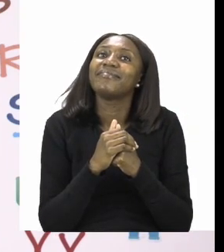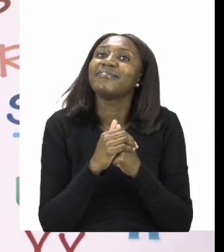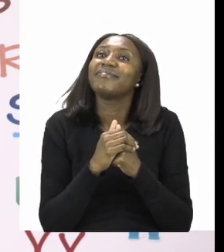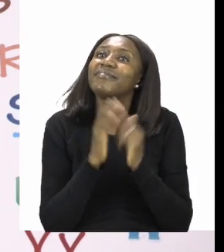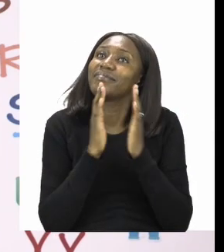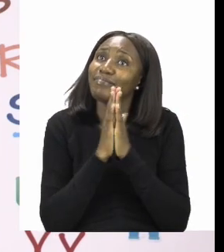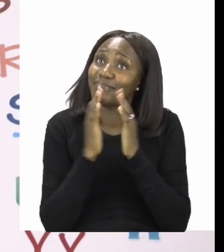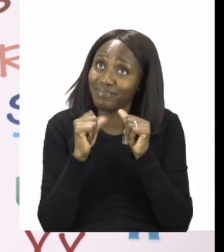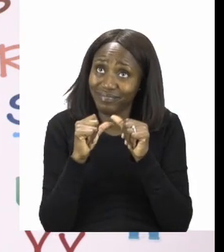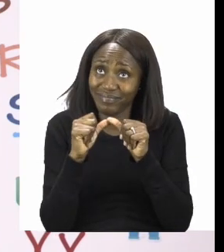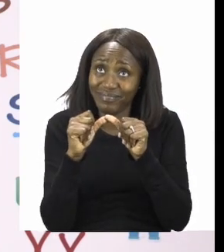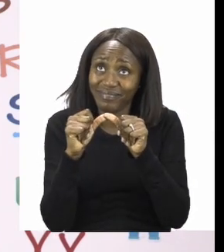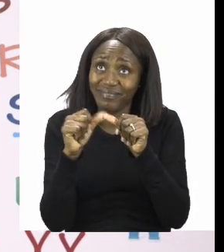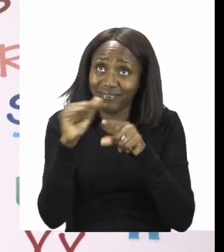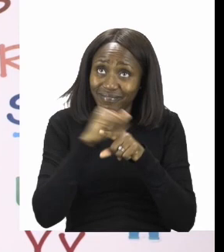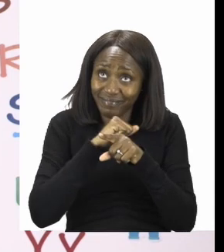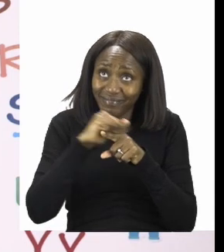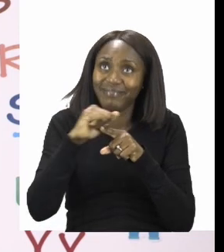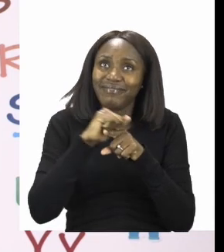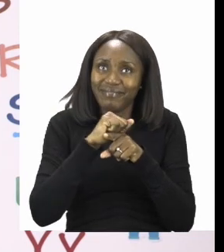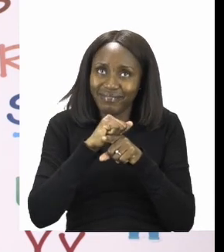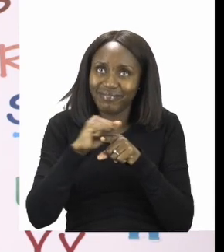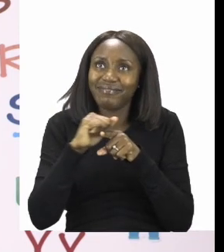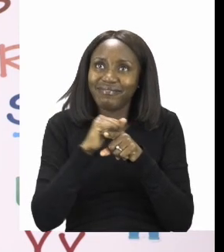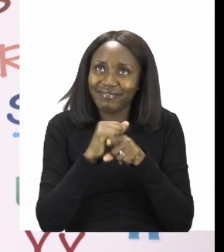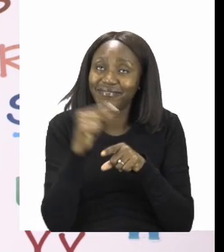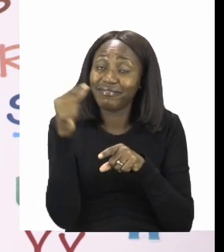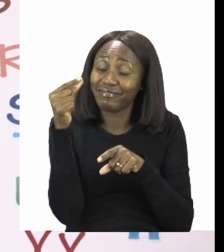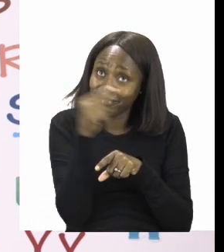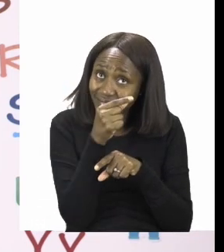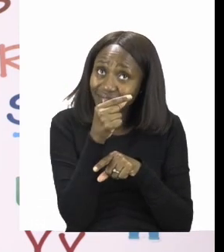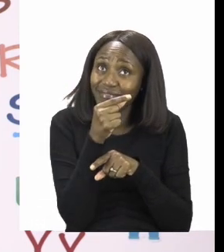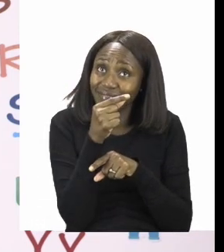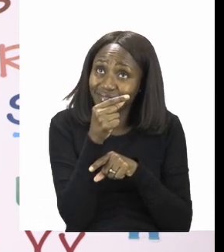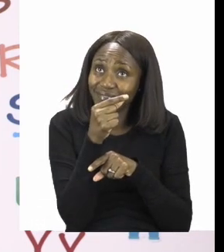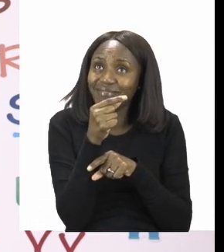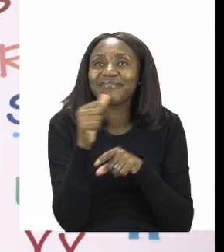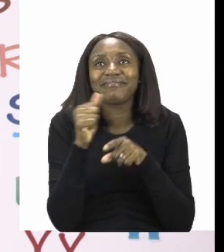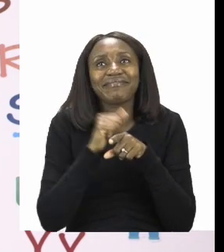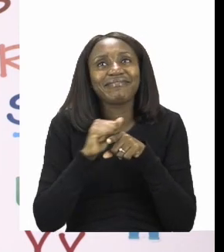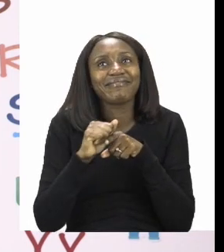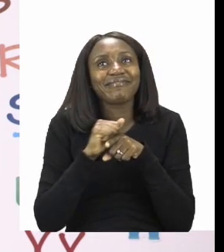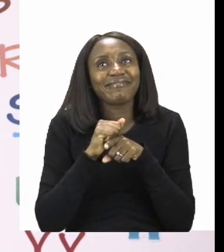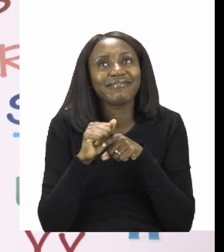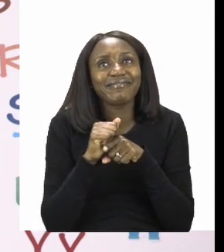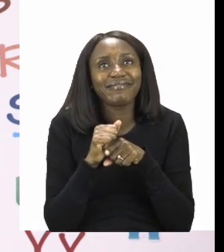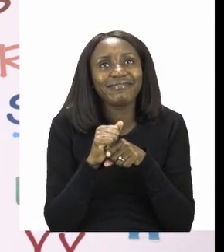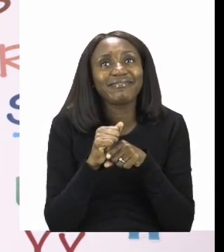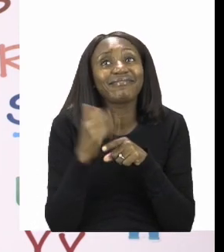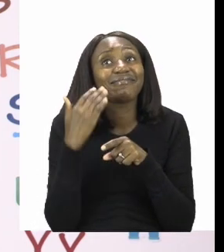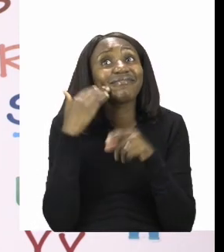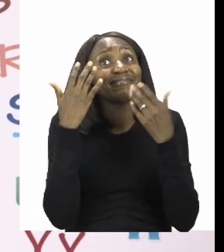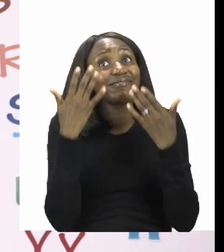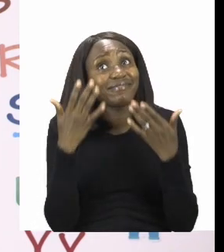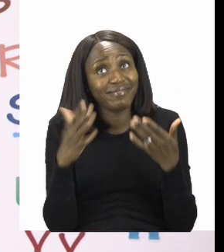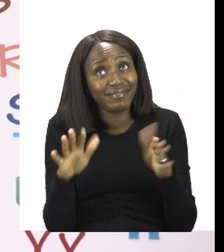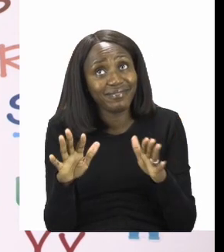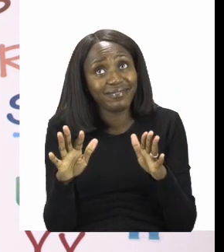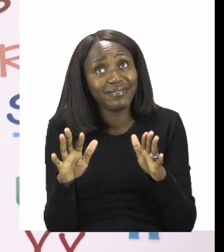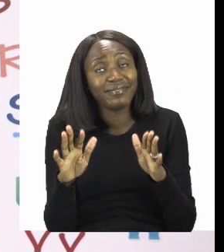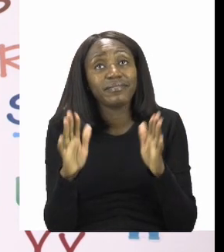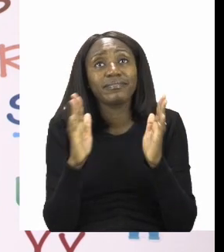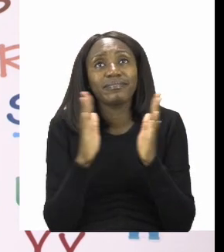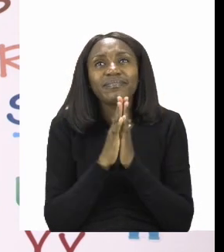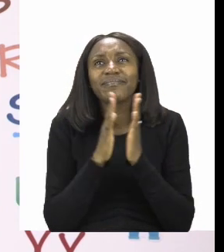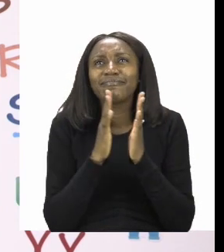continue practicing tracing the G. And when you're done, make sure that you